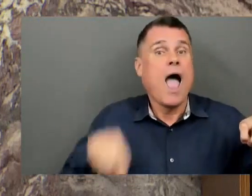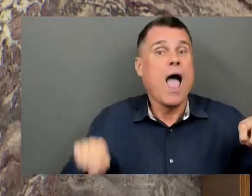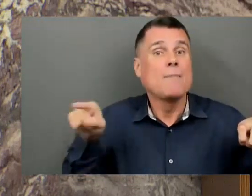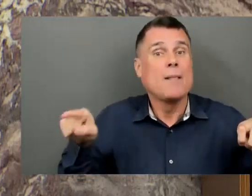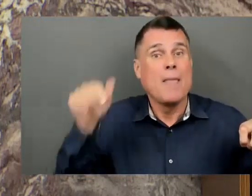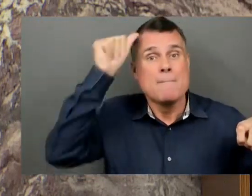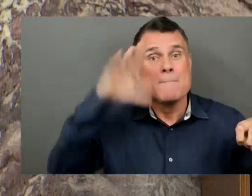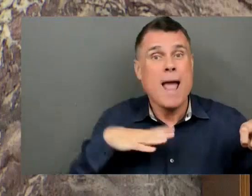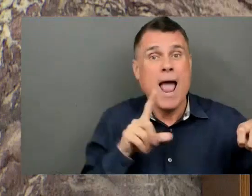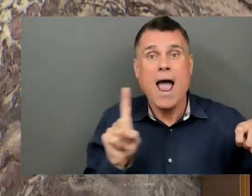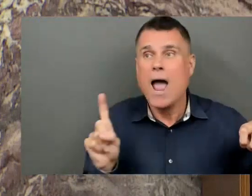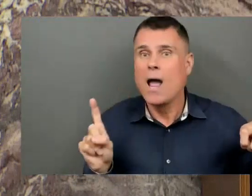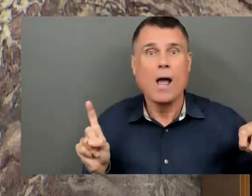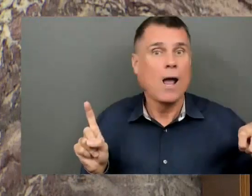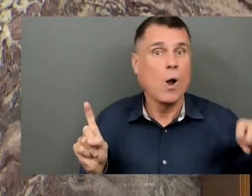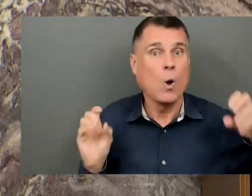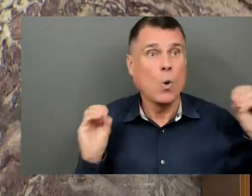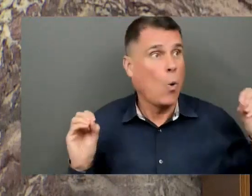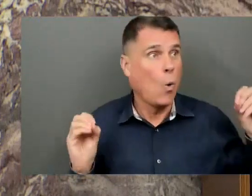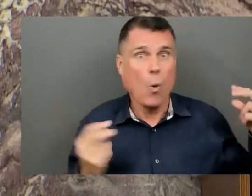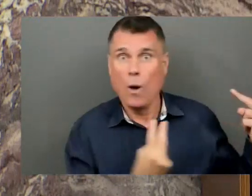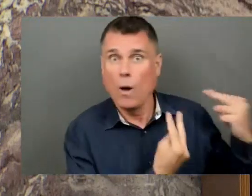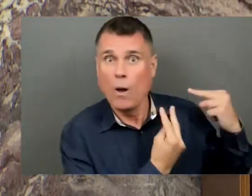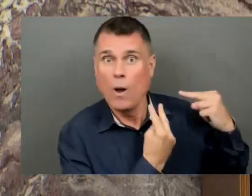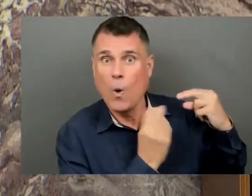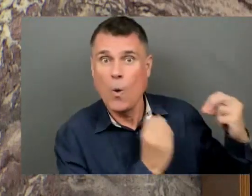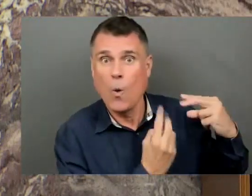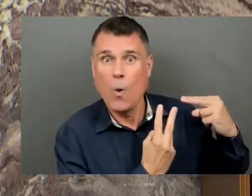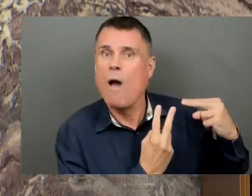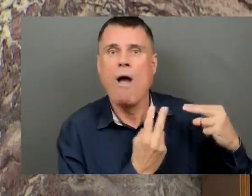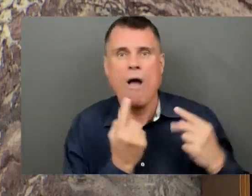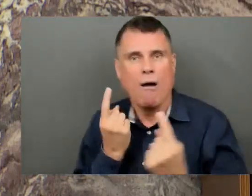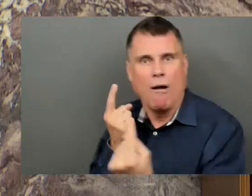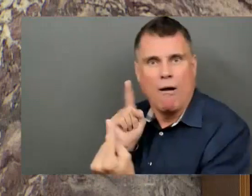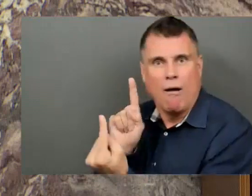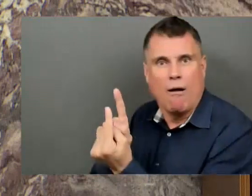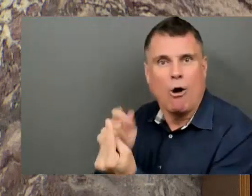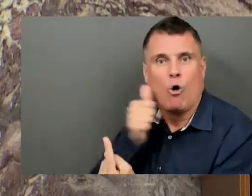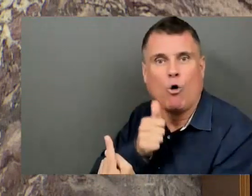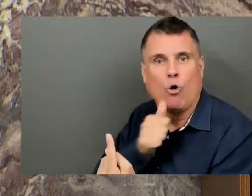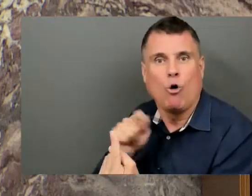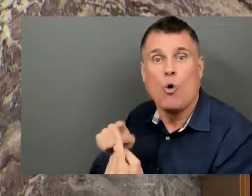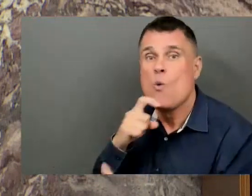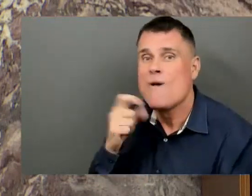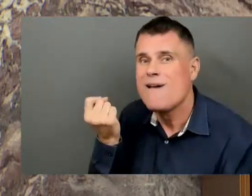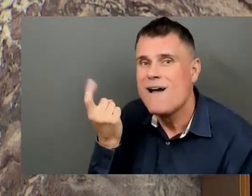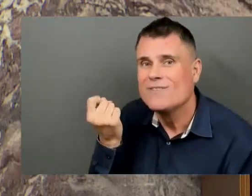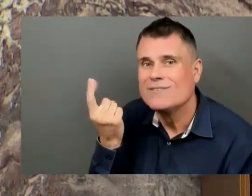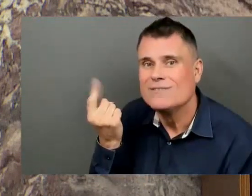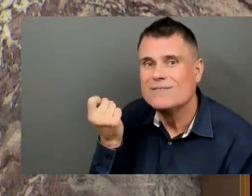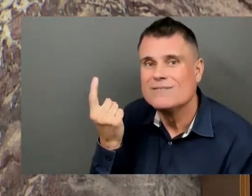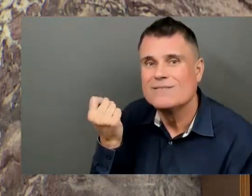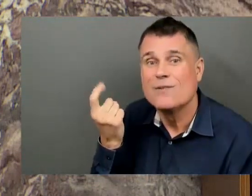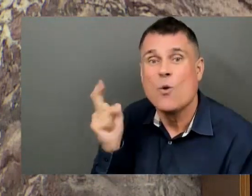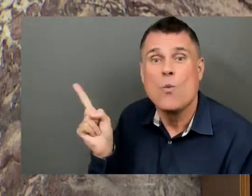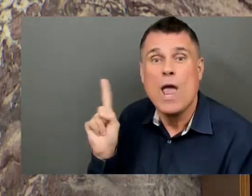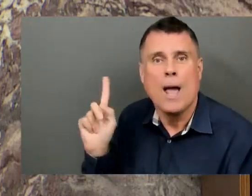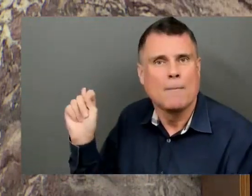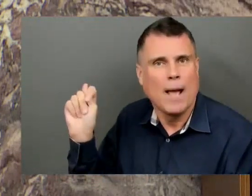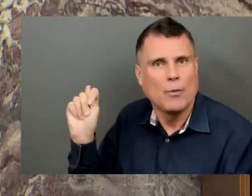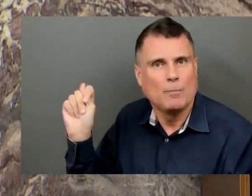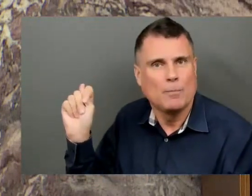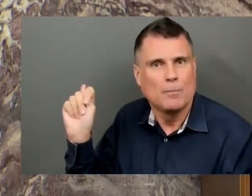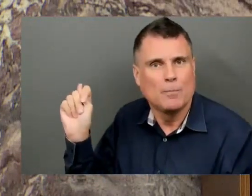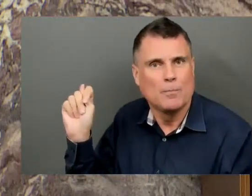being cornered and sexually assaulted in the bathroom by this predator.